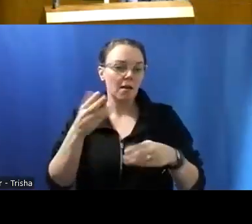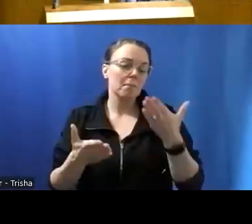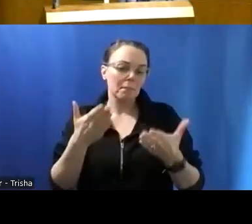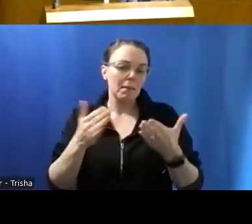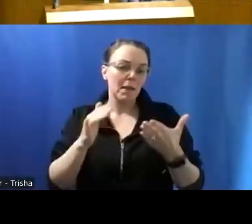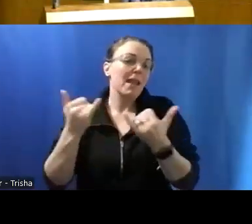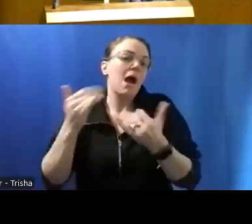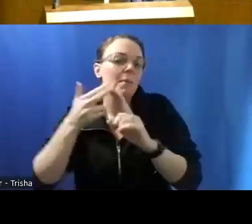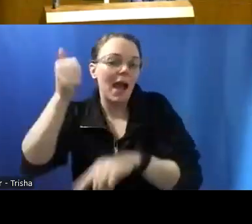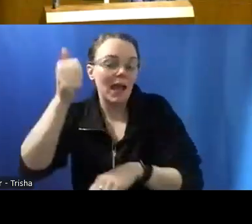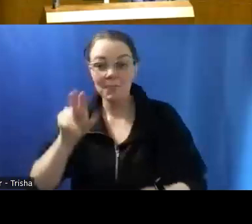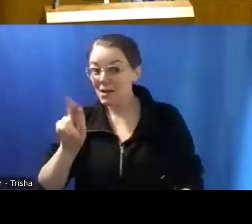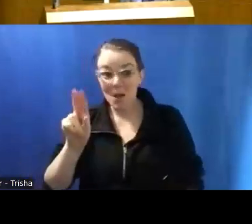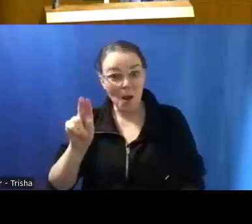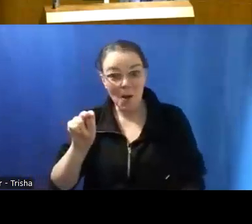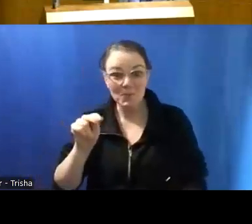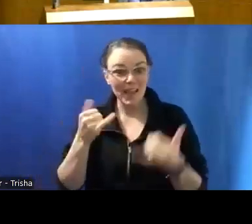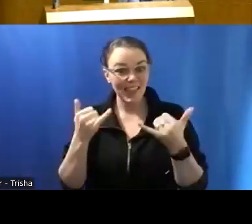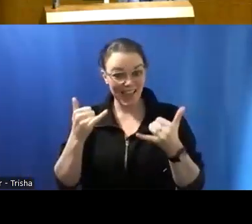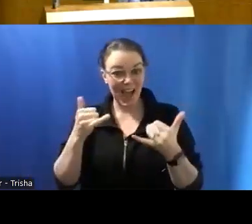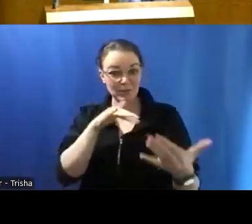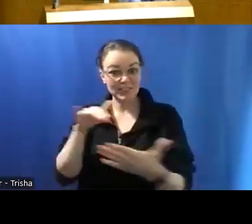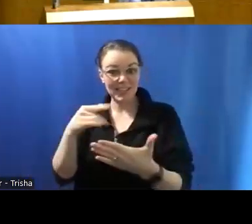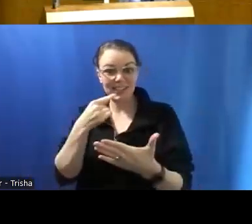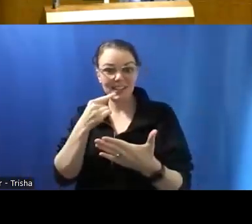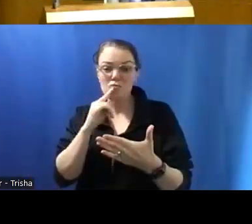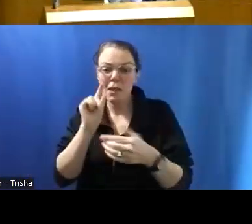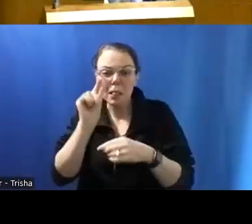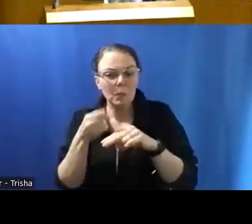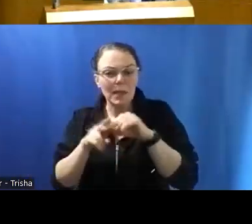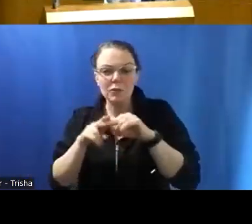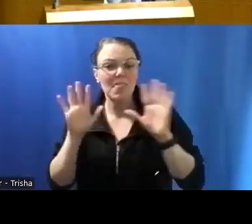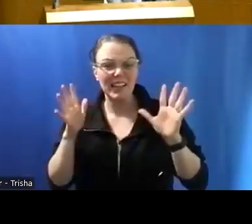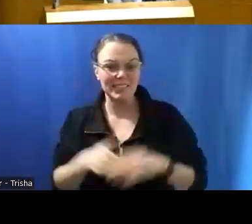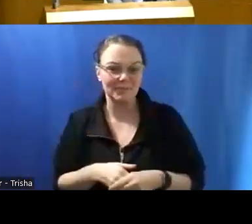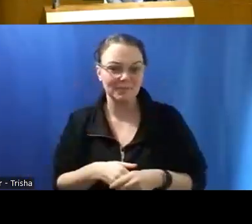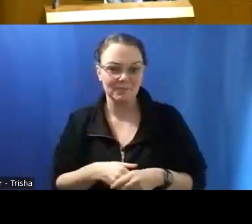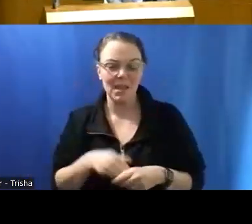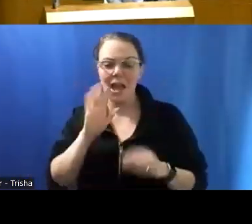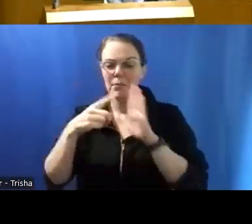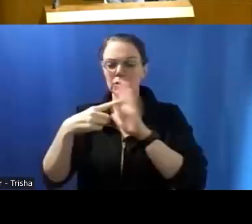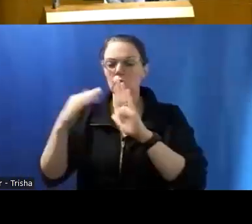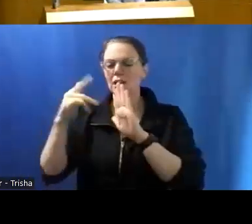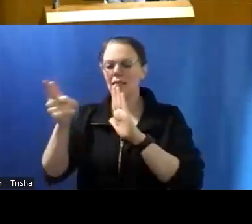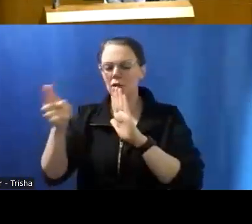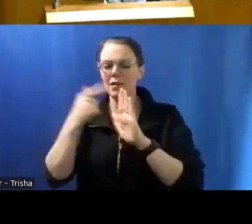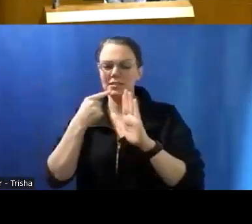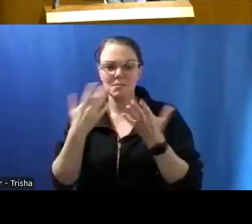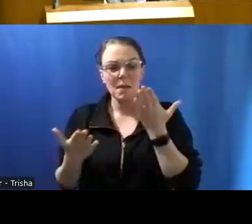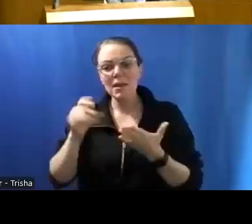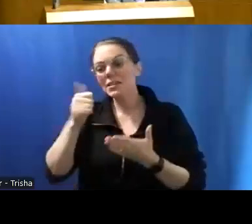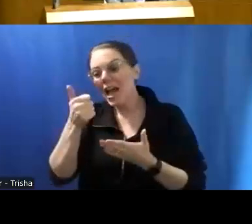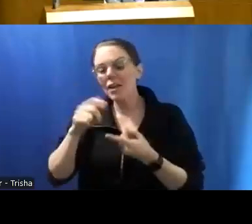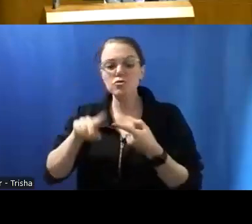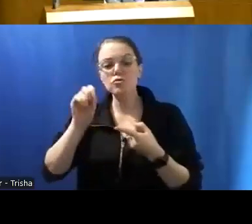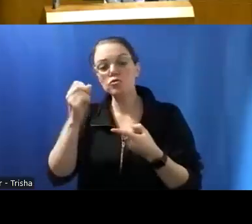now show only slightly increased rates of this, as I'll mention in a study later, but maybe around 10 or